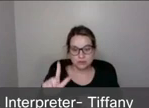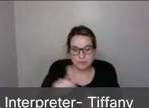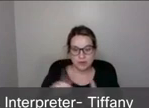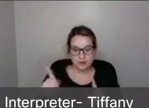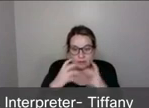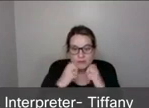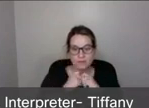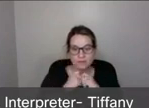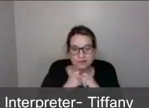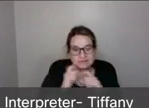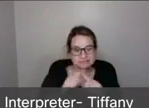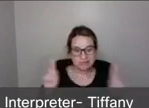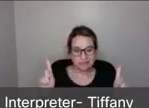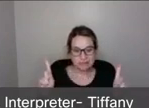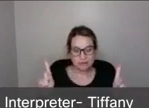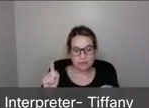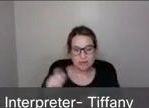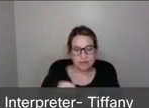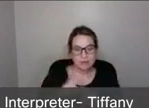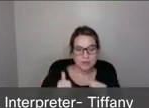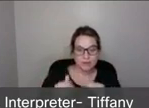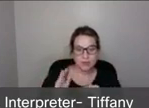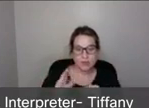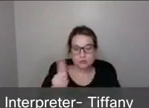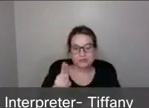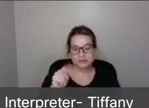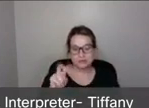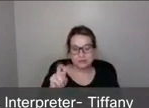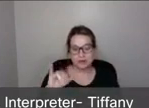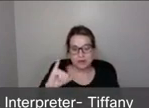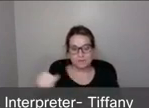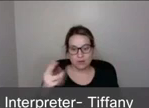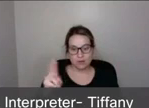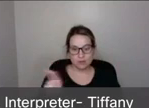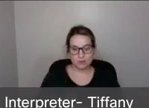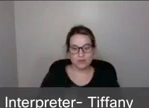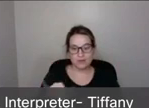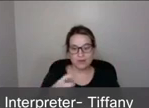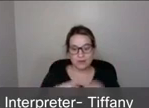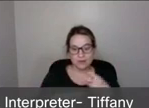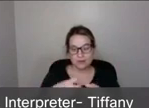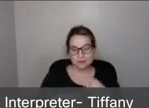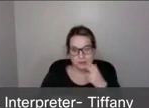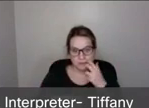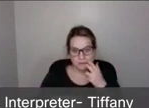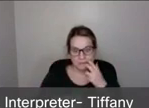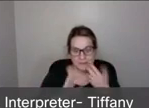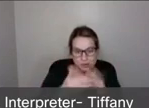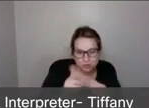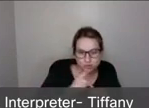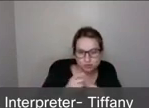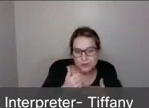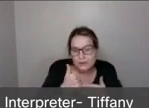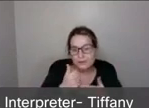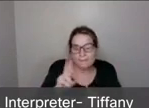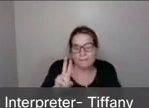are probably different than those of the Navajo Nation. And so you have that issue. How do you really help the